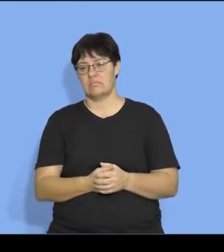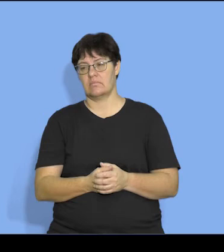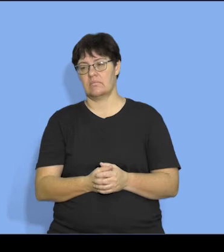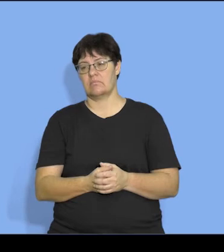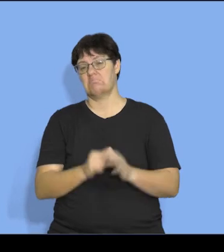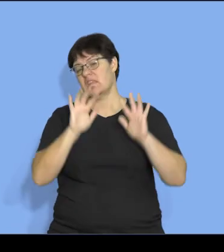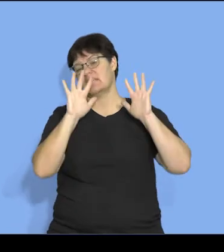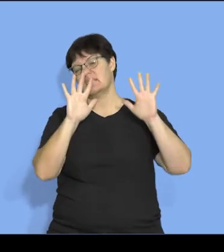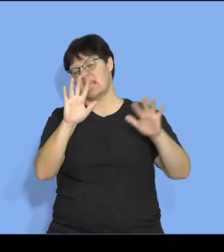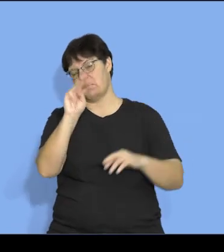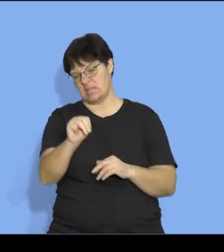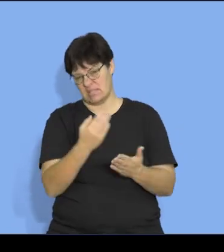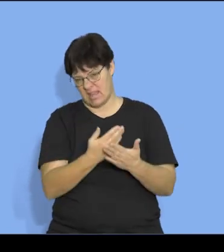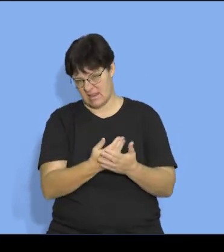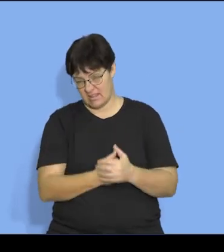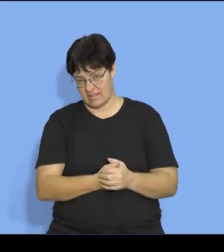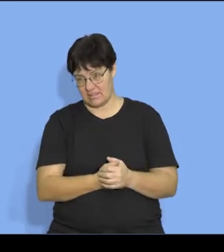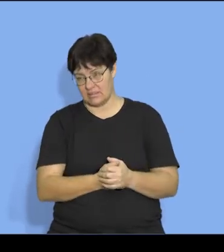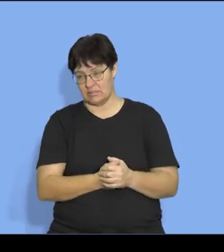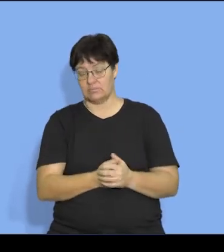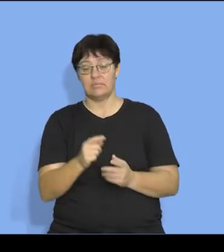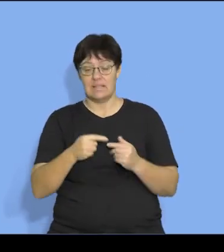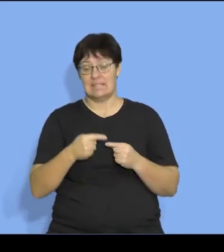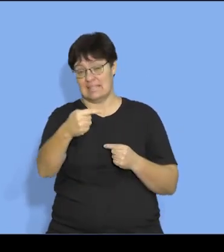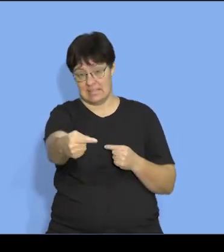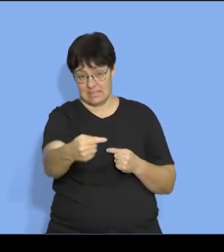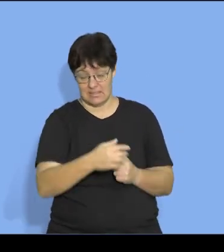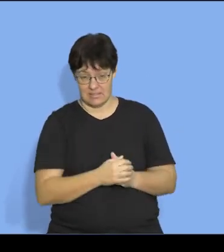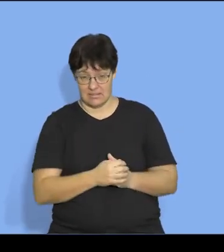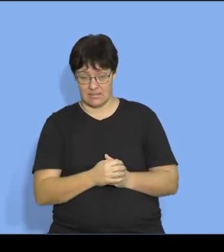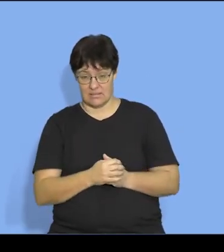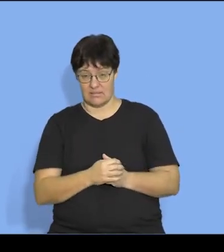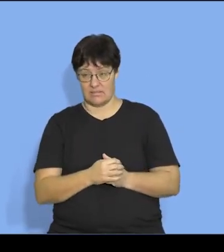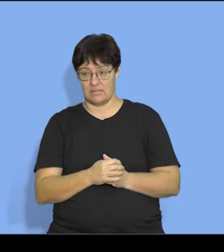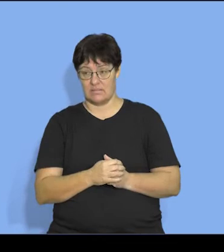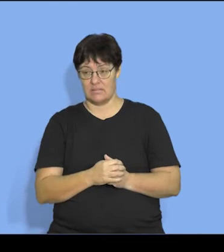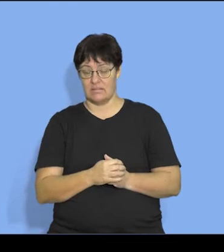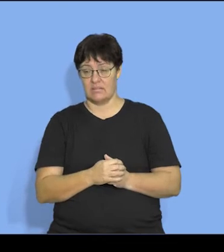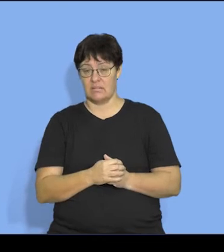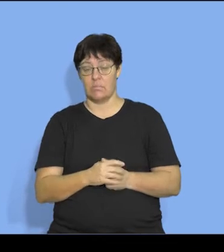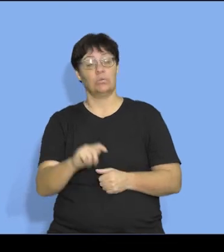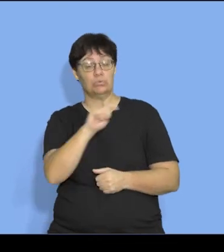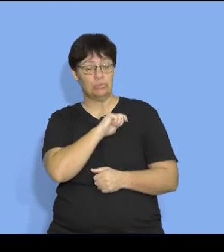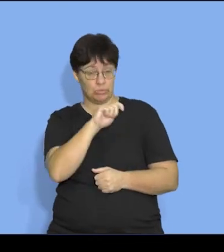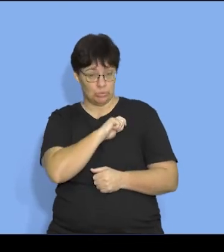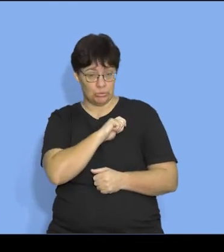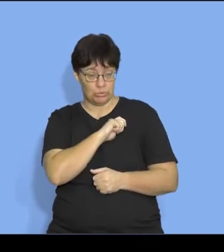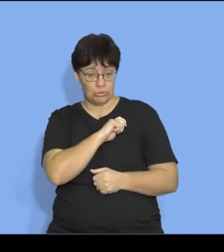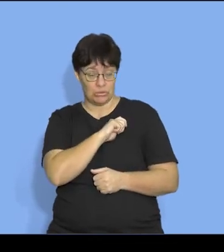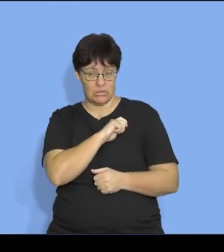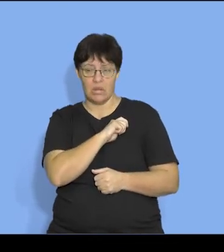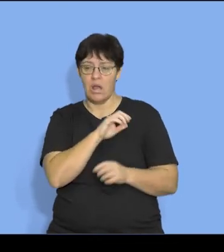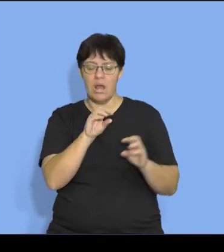cat, 10 meters, okay? So that would be her distance. But in